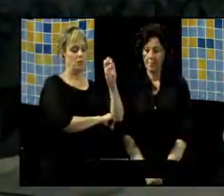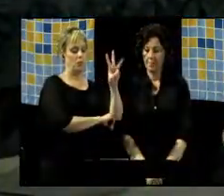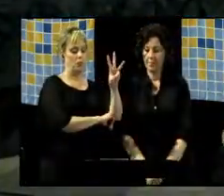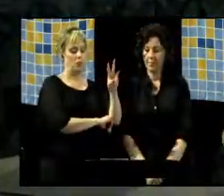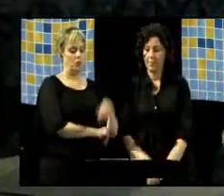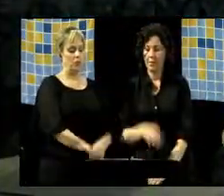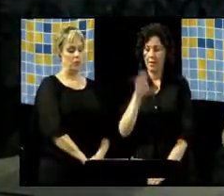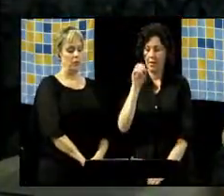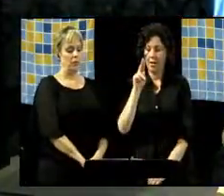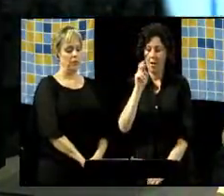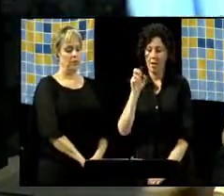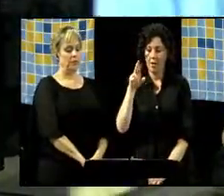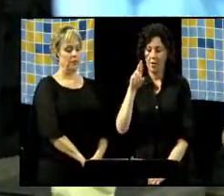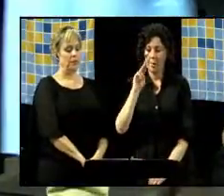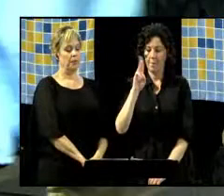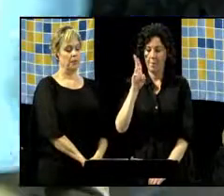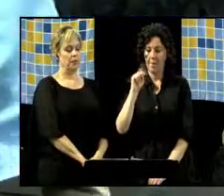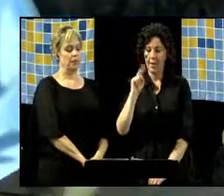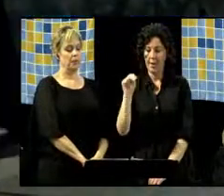Connor Brunson Munn.